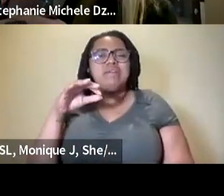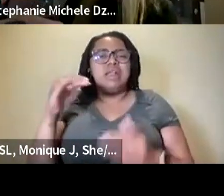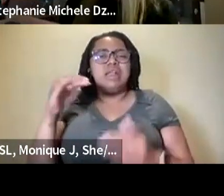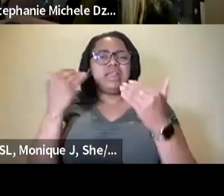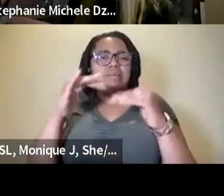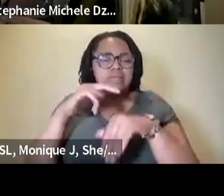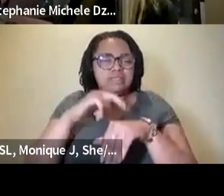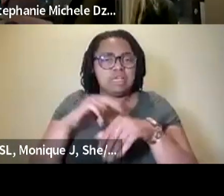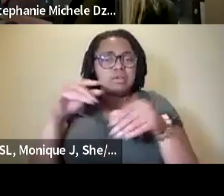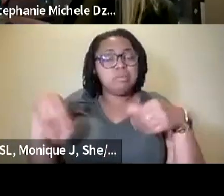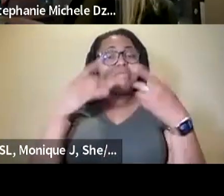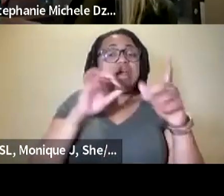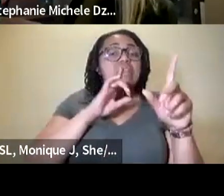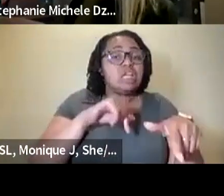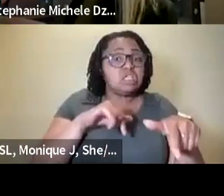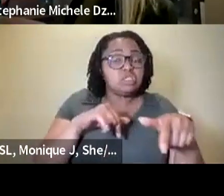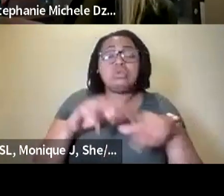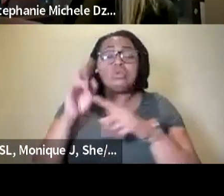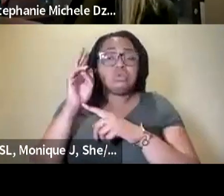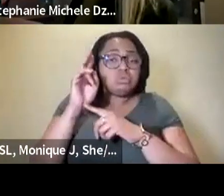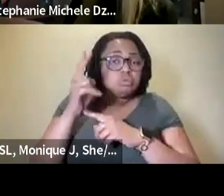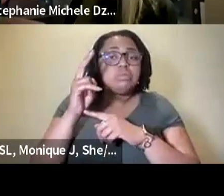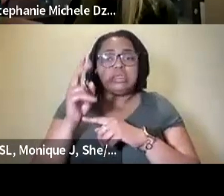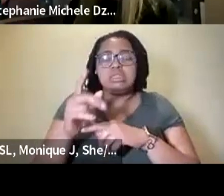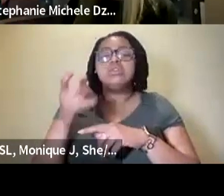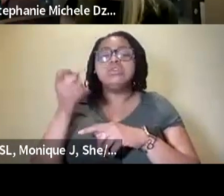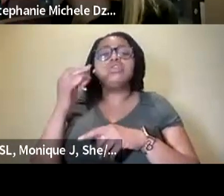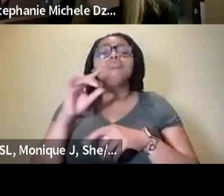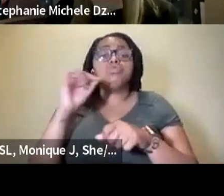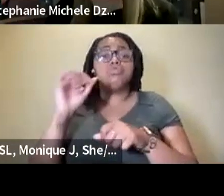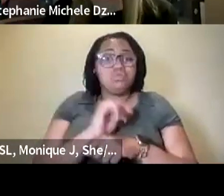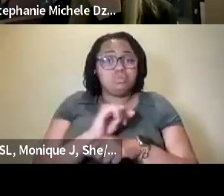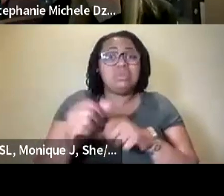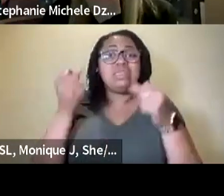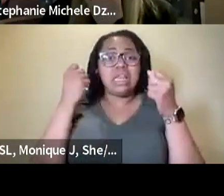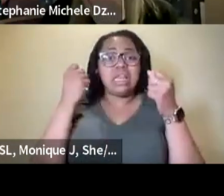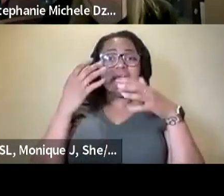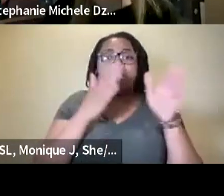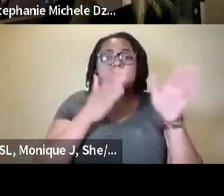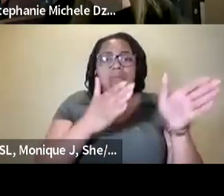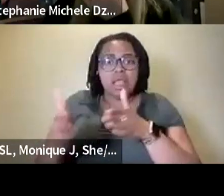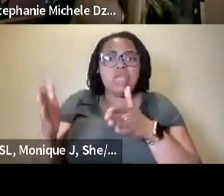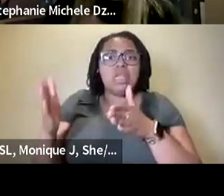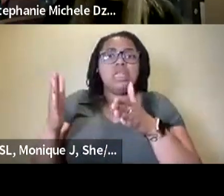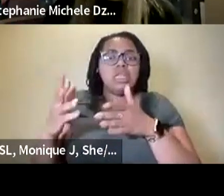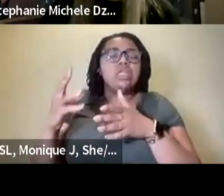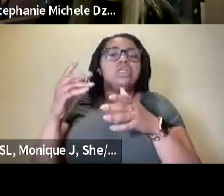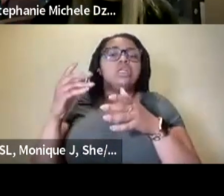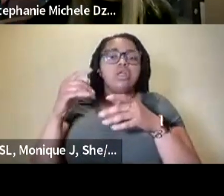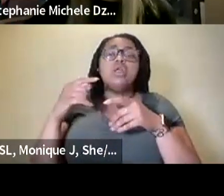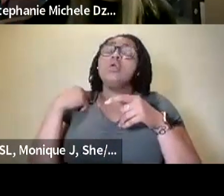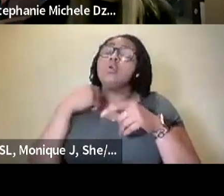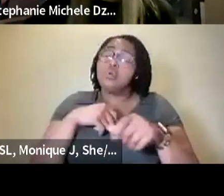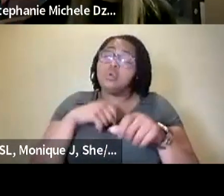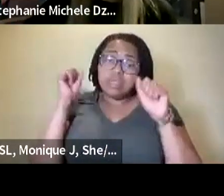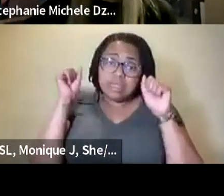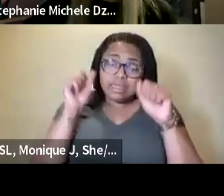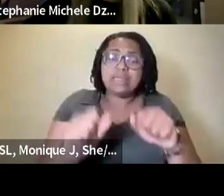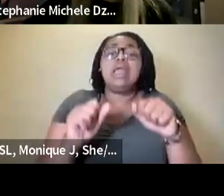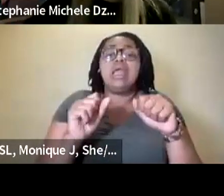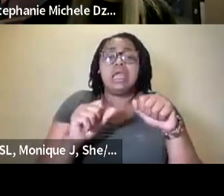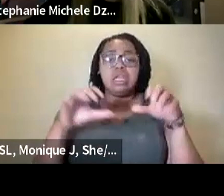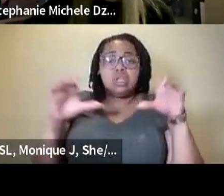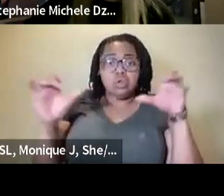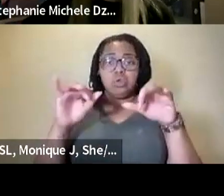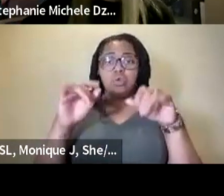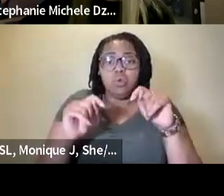2 maybe minutes. So there's quite a bit of logistic planning that goes into something like this. And we can pull it off. We've done it twice